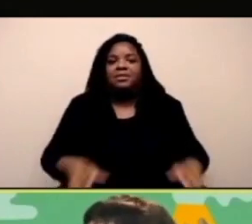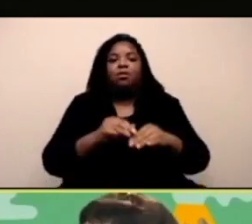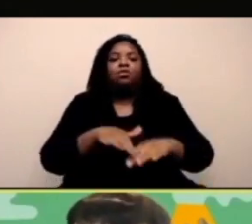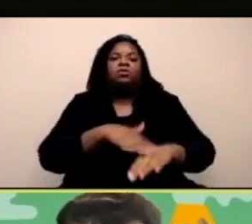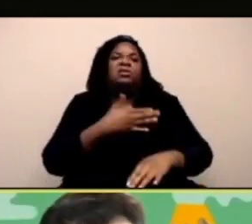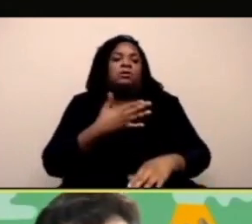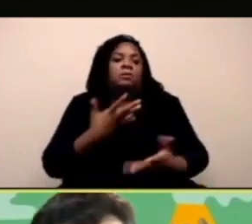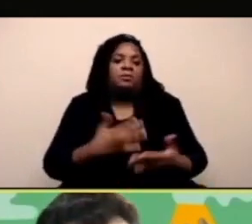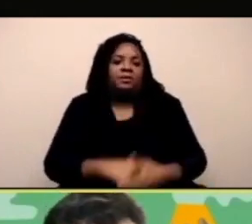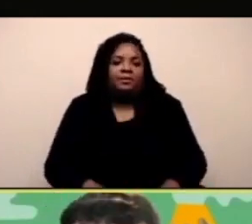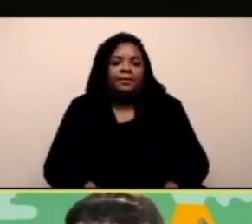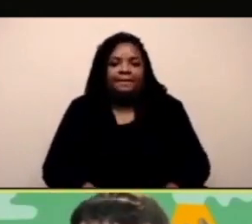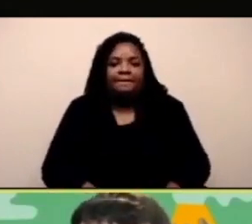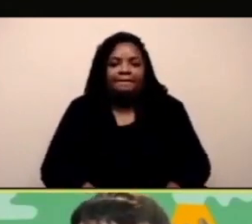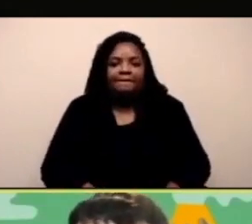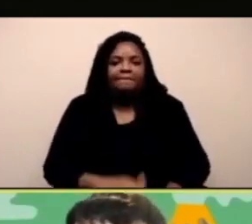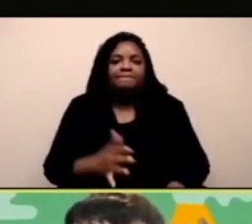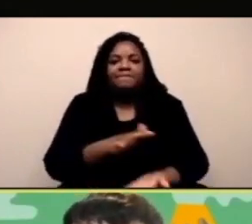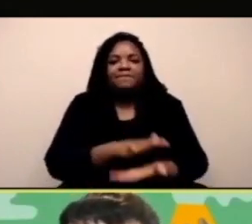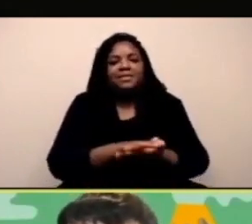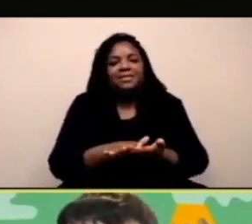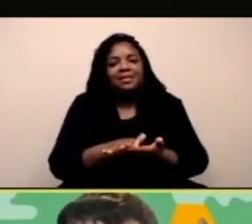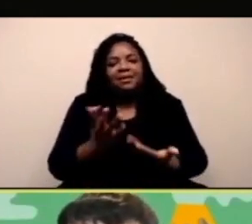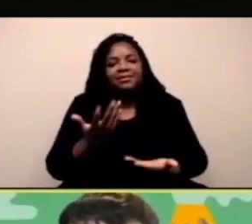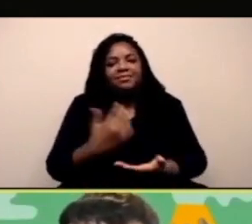change. That's pretty nice.